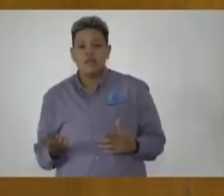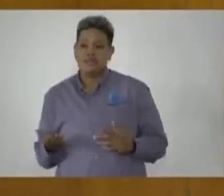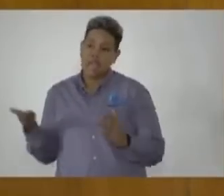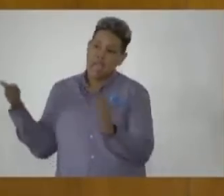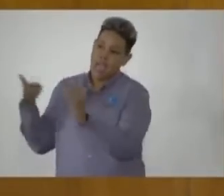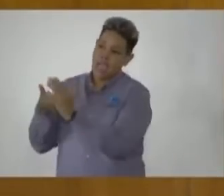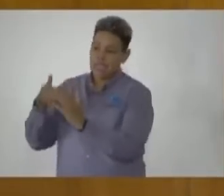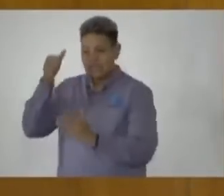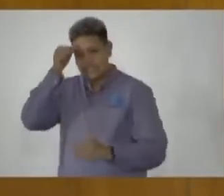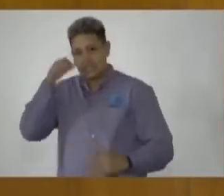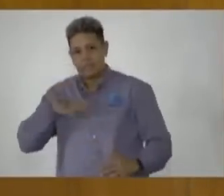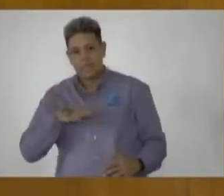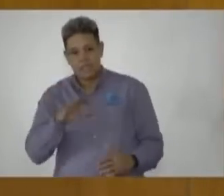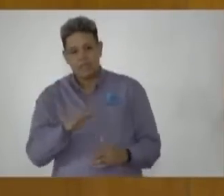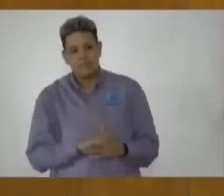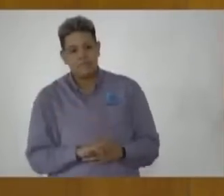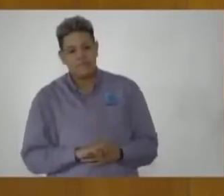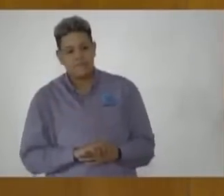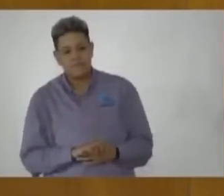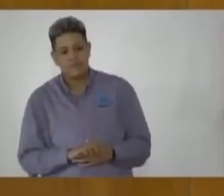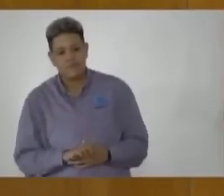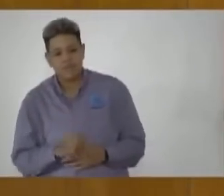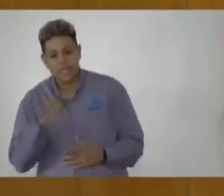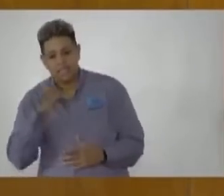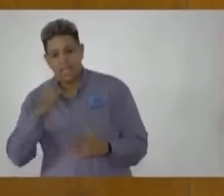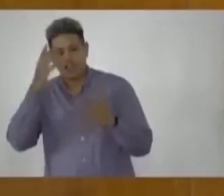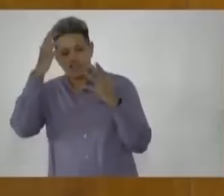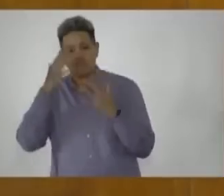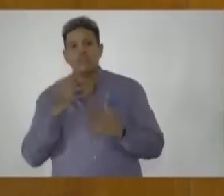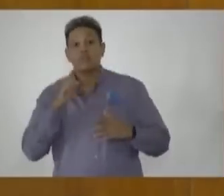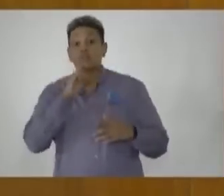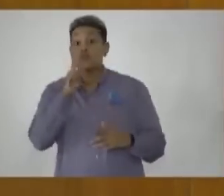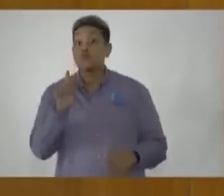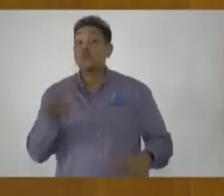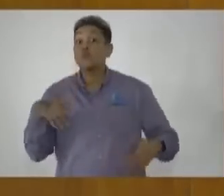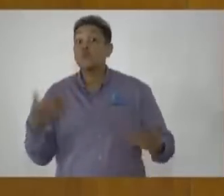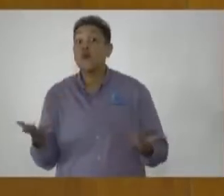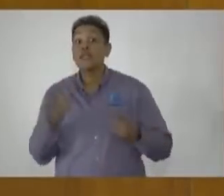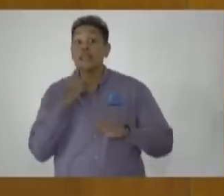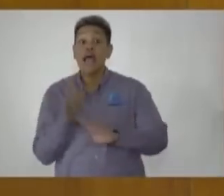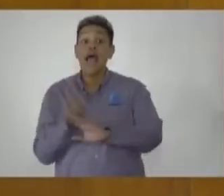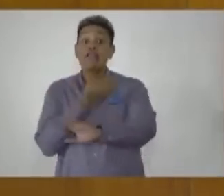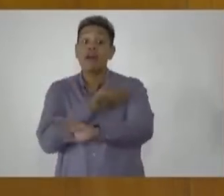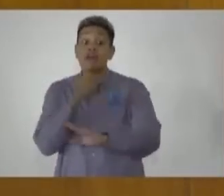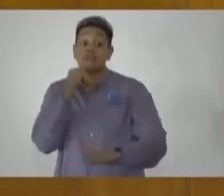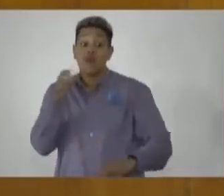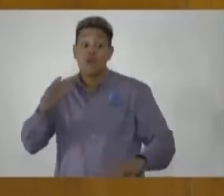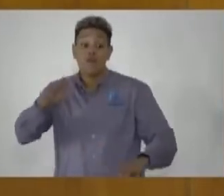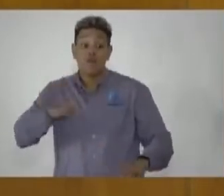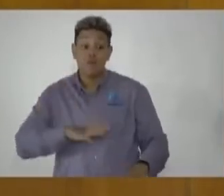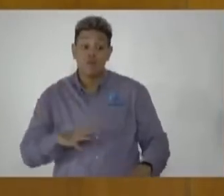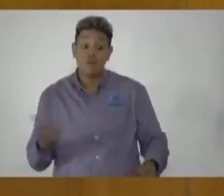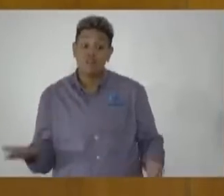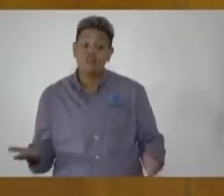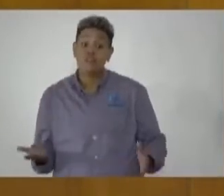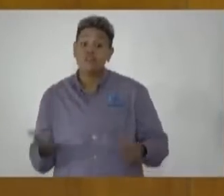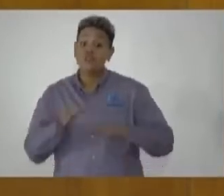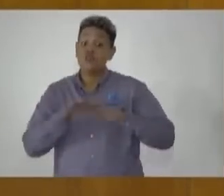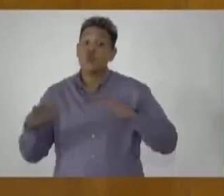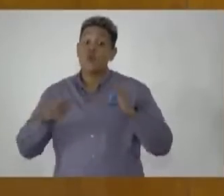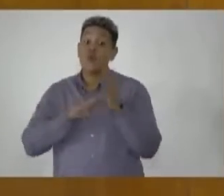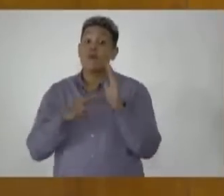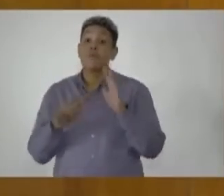anti-male. And I say regrettably because the truth is that the advancement of women does not mean